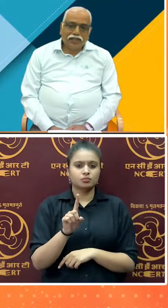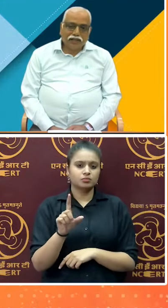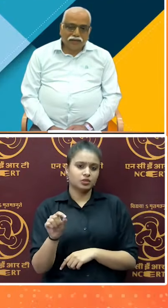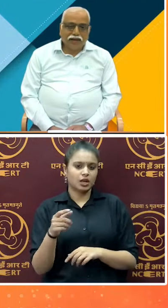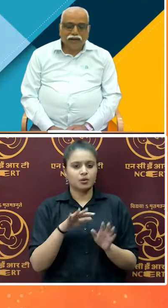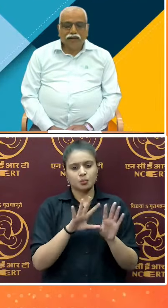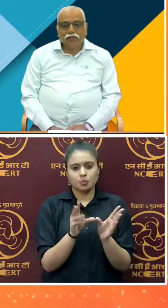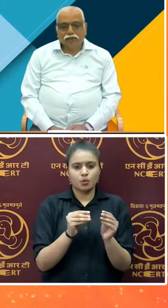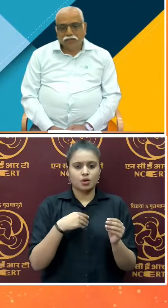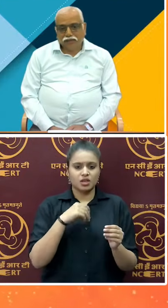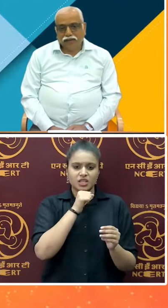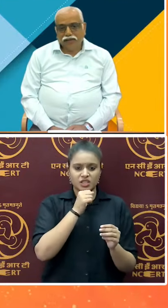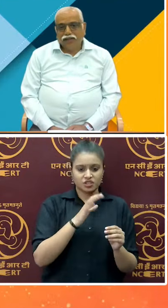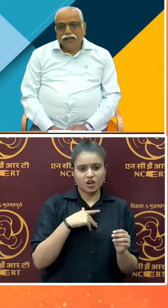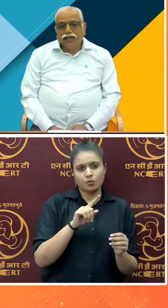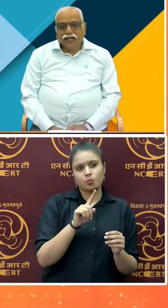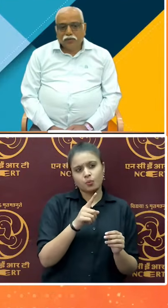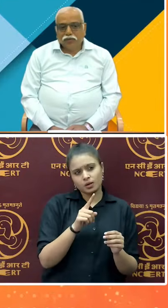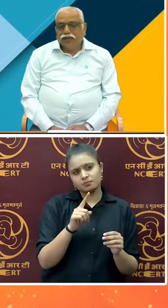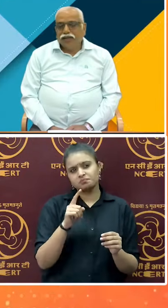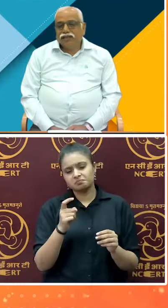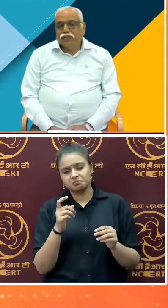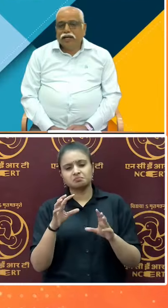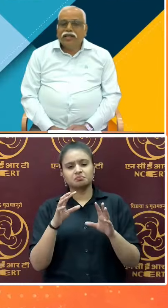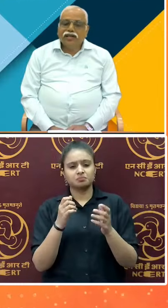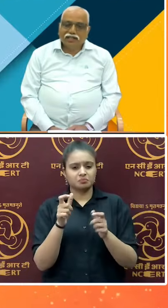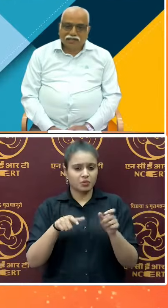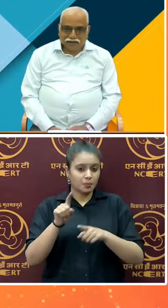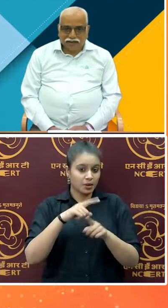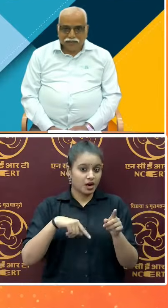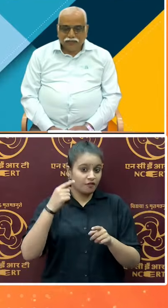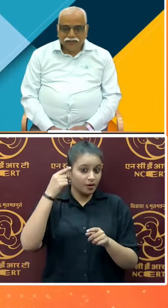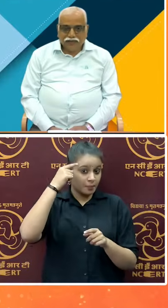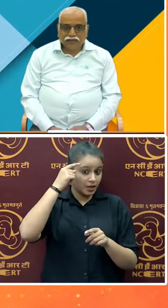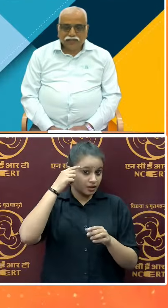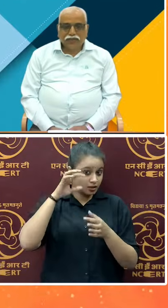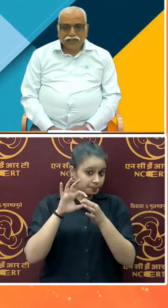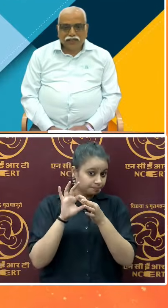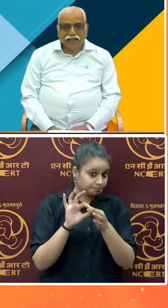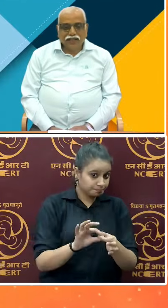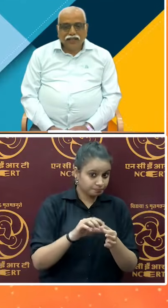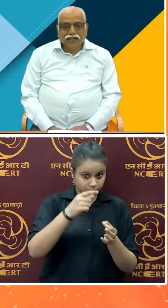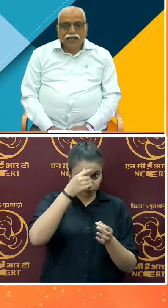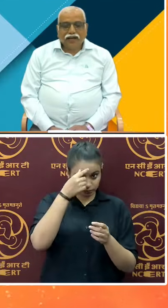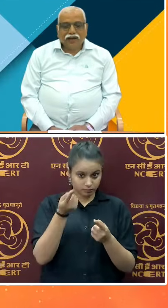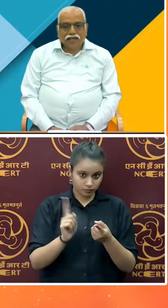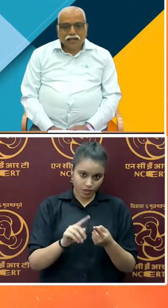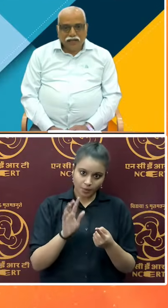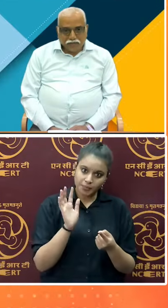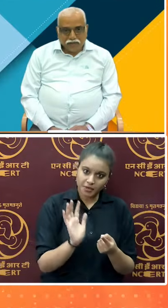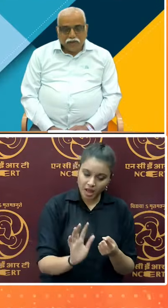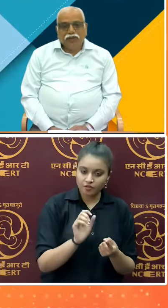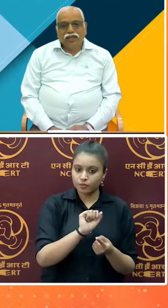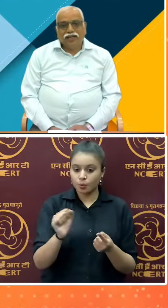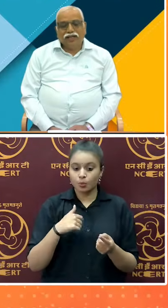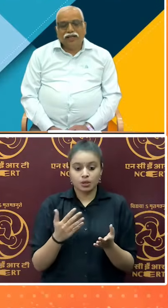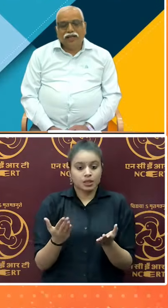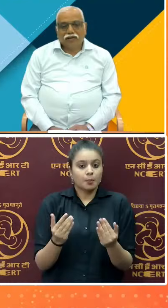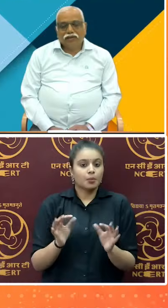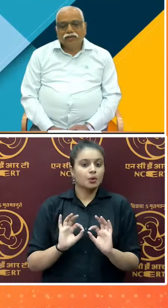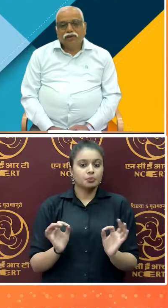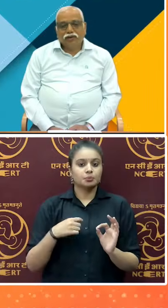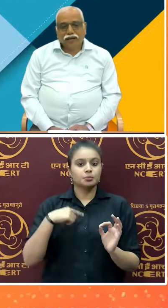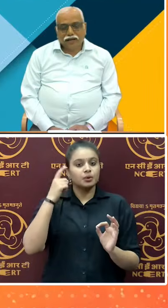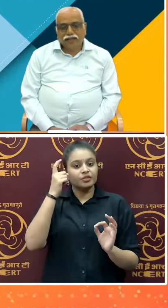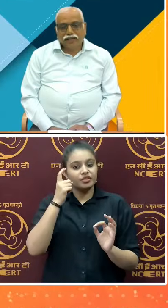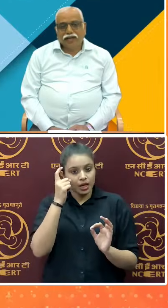1 in 7 of the people, they experience a mental disorder. So that means here, they are not able to think, they are